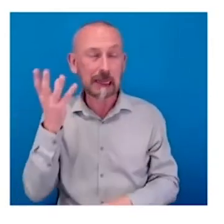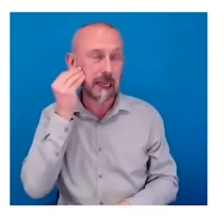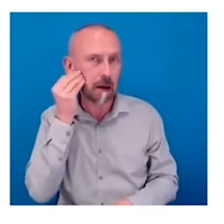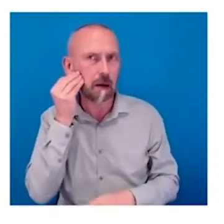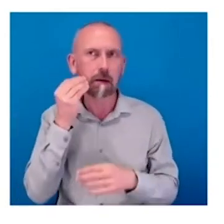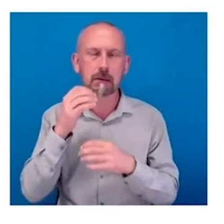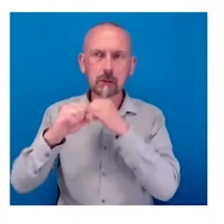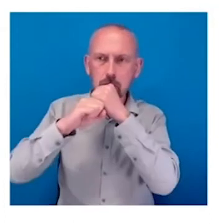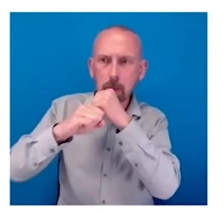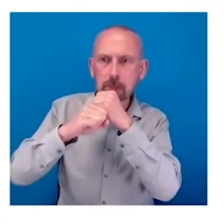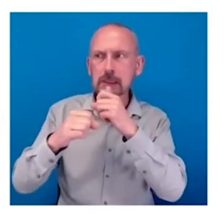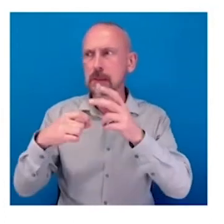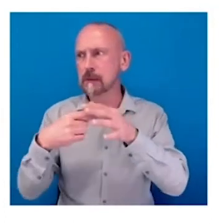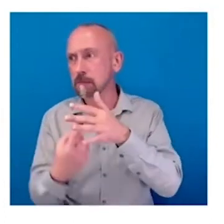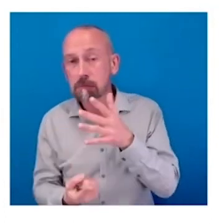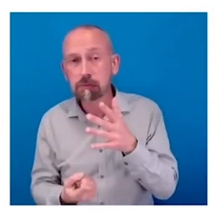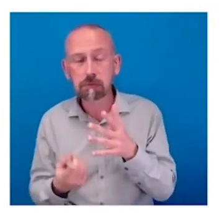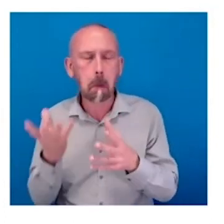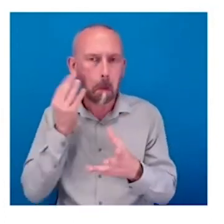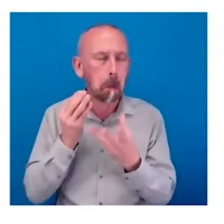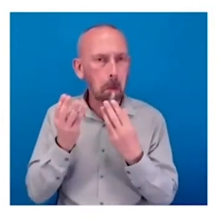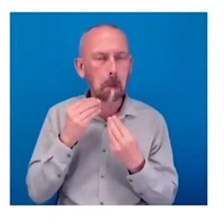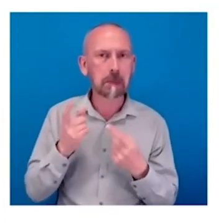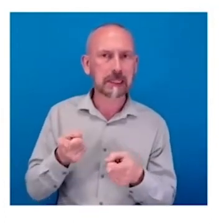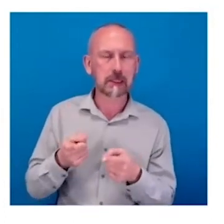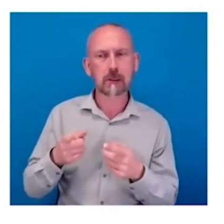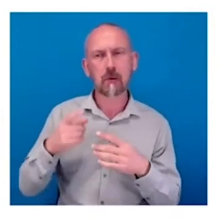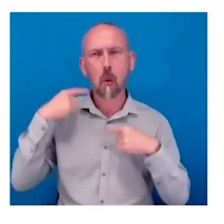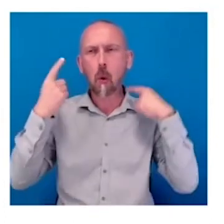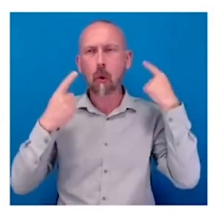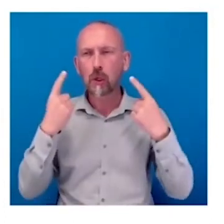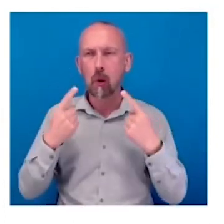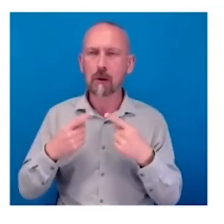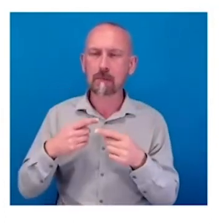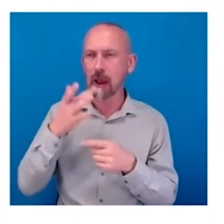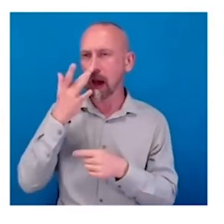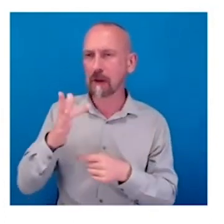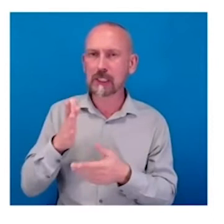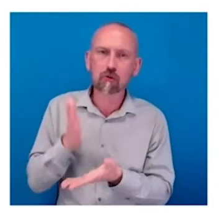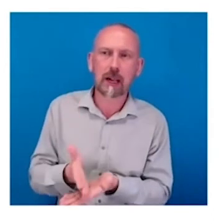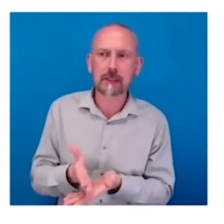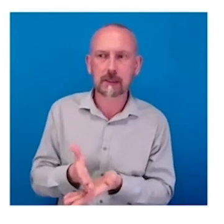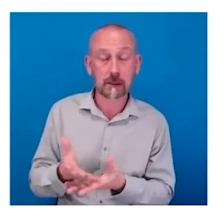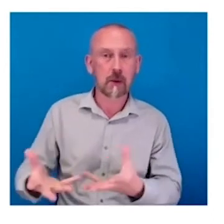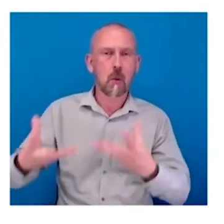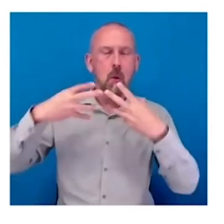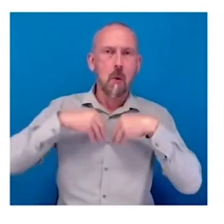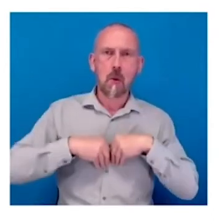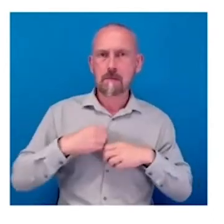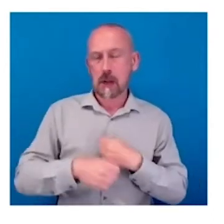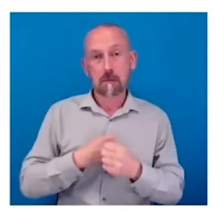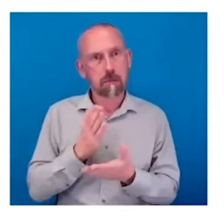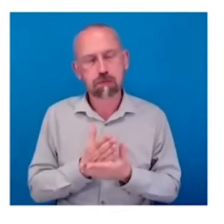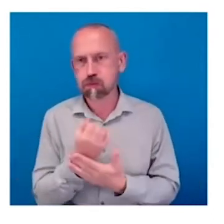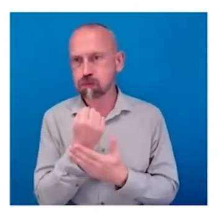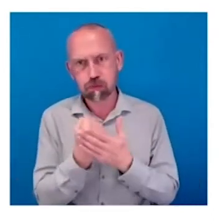way of audio AR connecting us to places in a very different and immersive way. We also continue to spend a